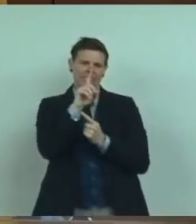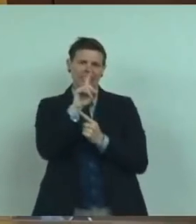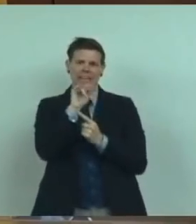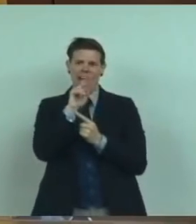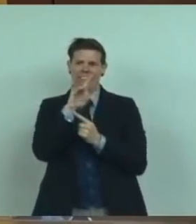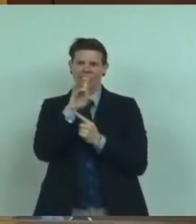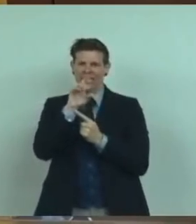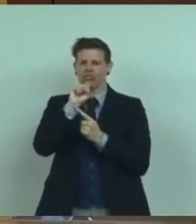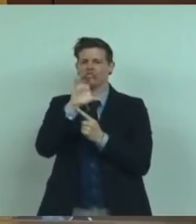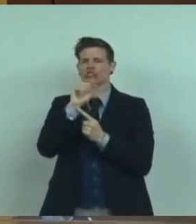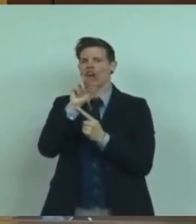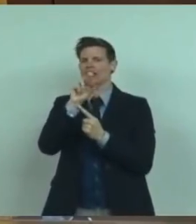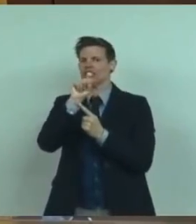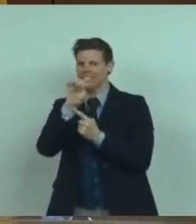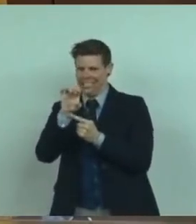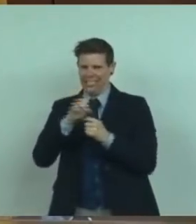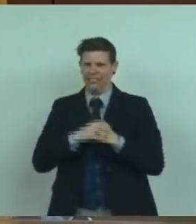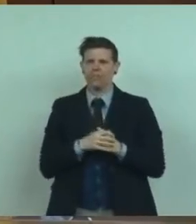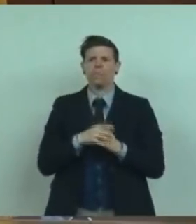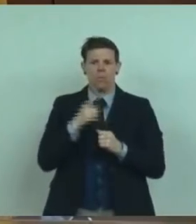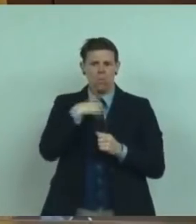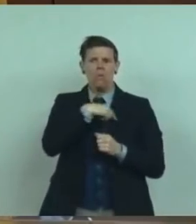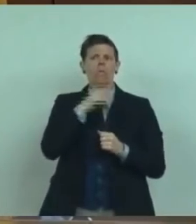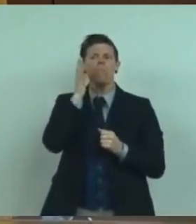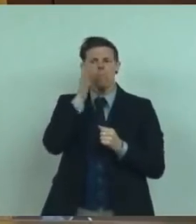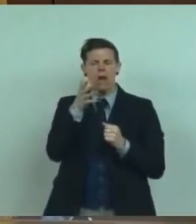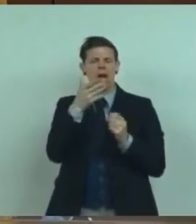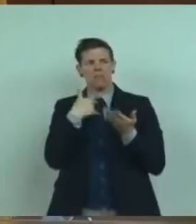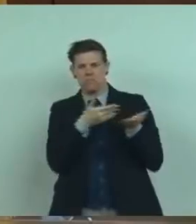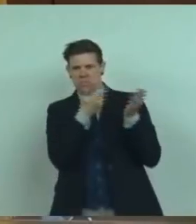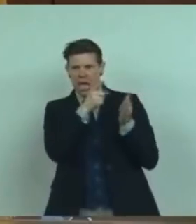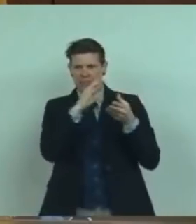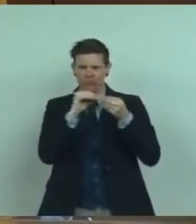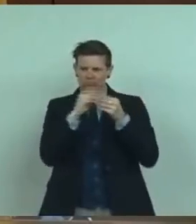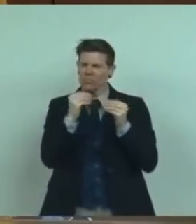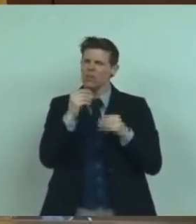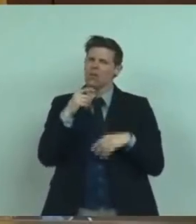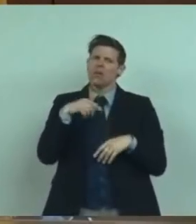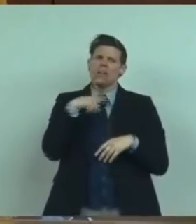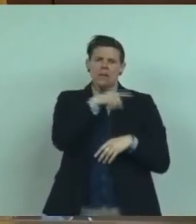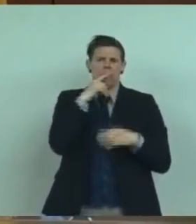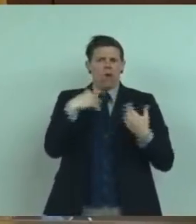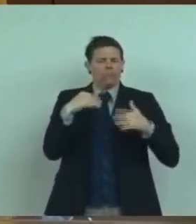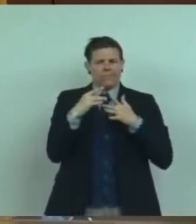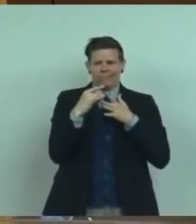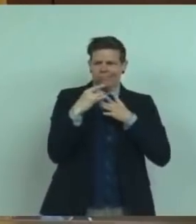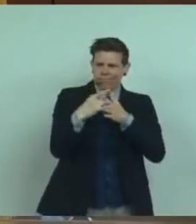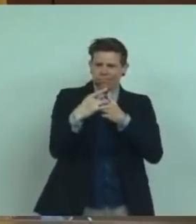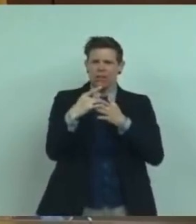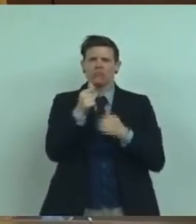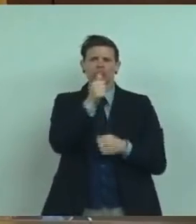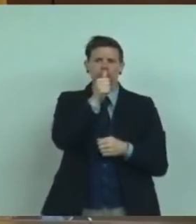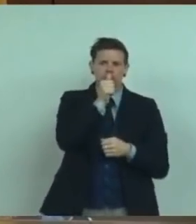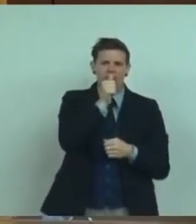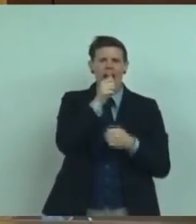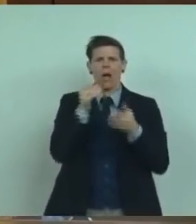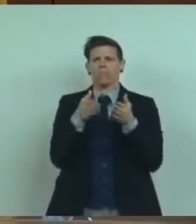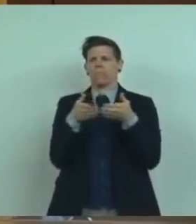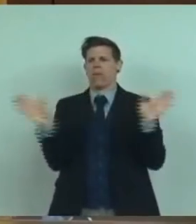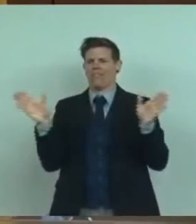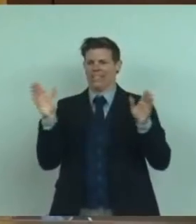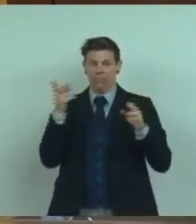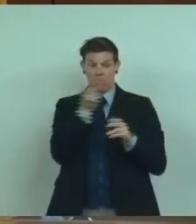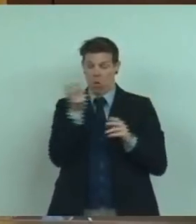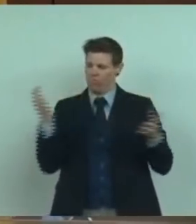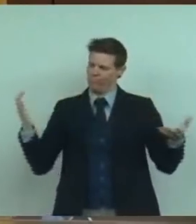Services. He is leading an incredible public-private team that is working on modeling, which shows us, right, what to